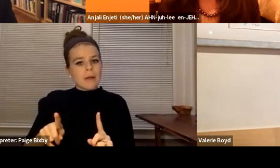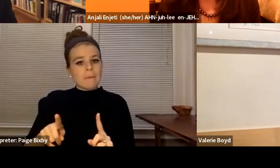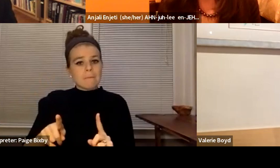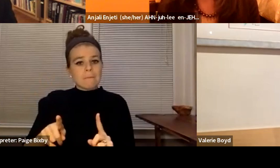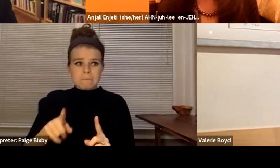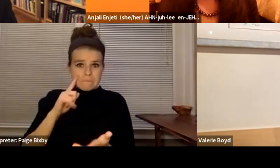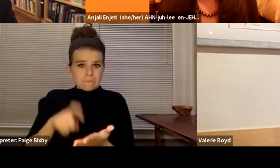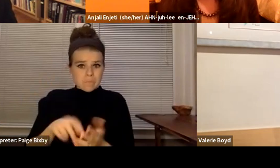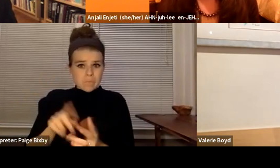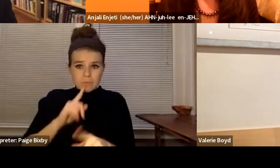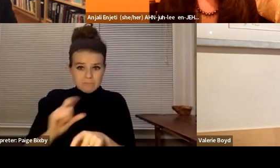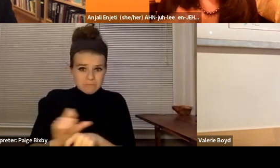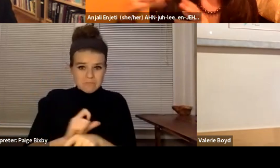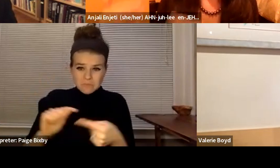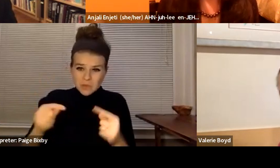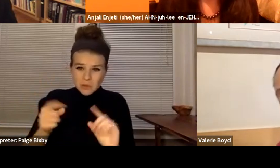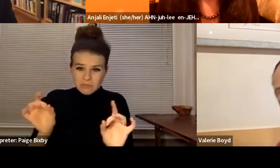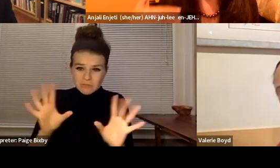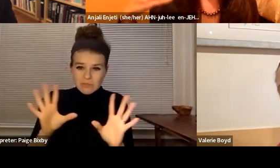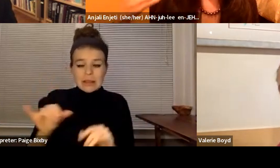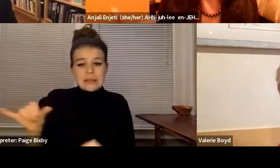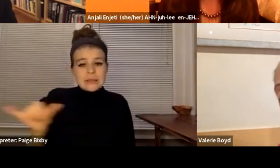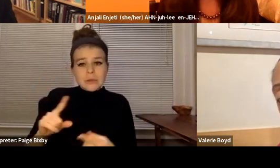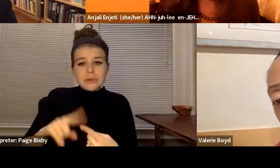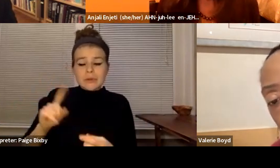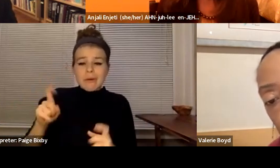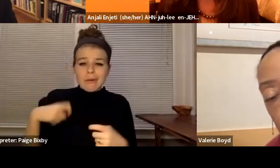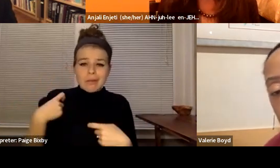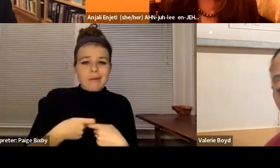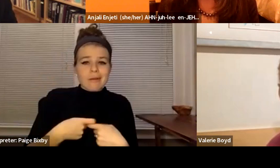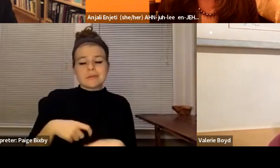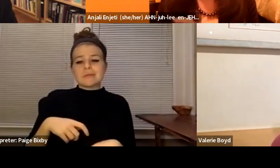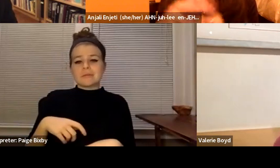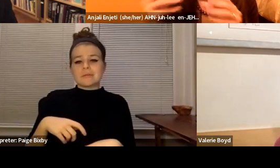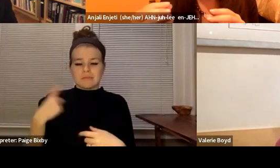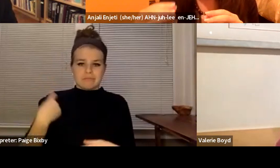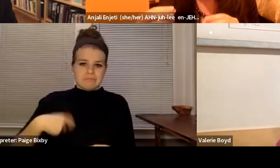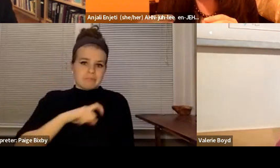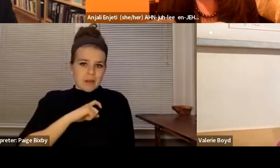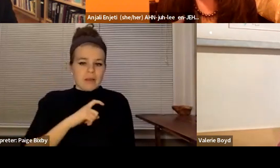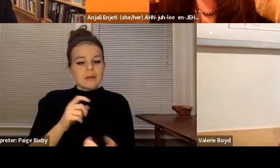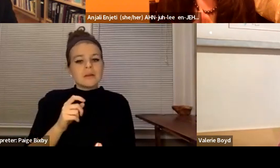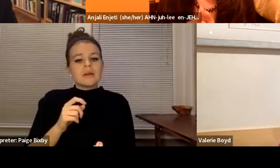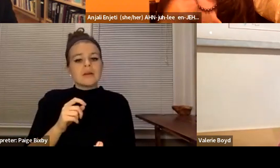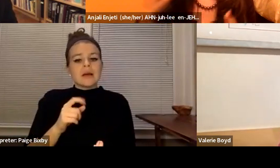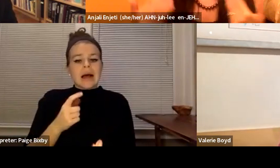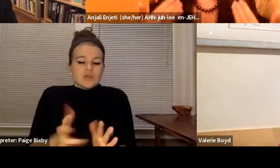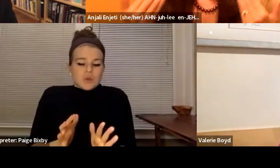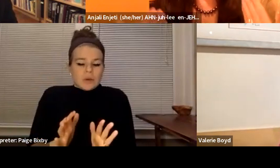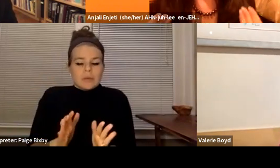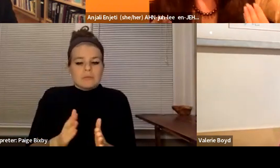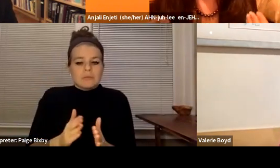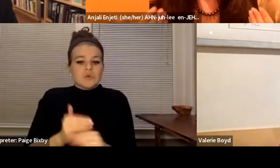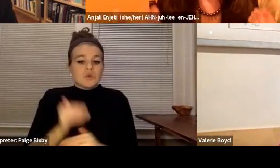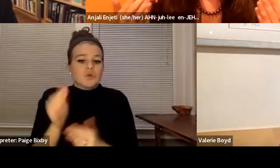hurting, similarly to Latinx folks and Black folks. So I don't want to be too general there. But we